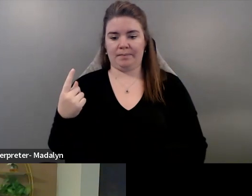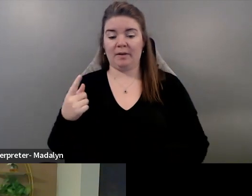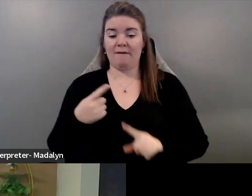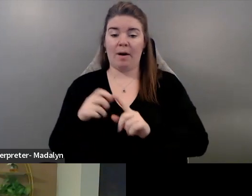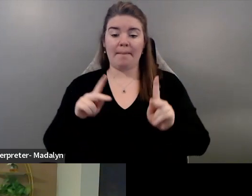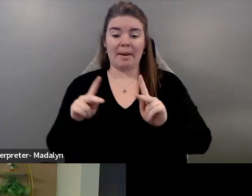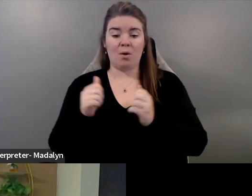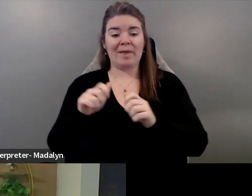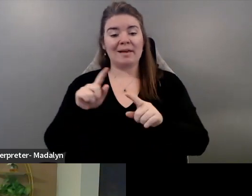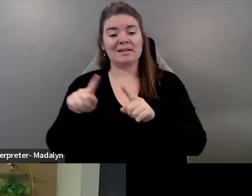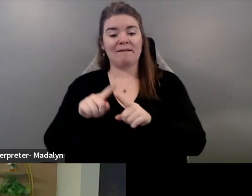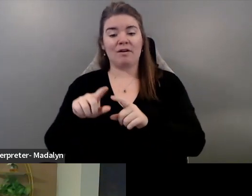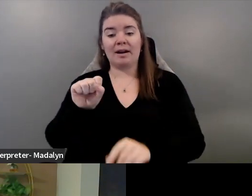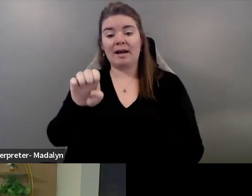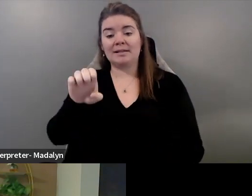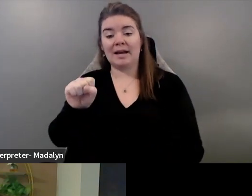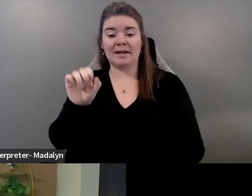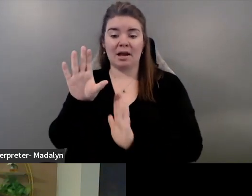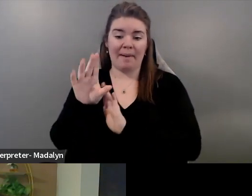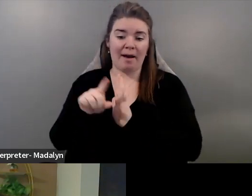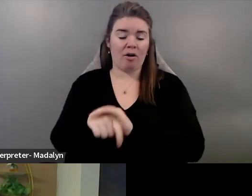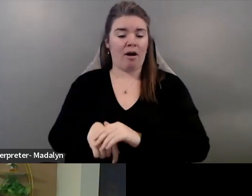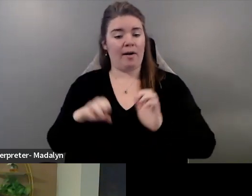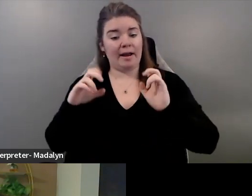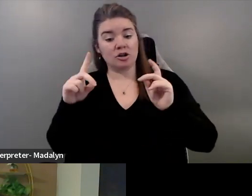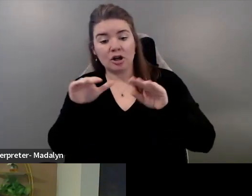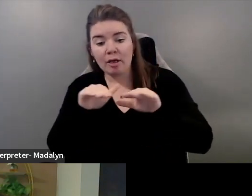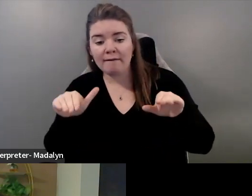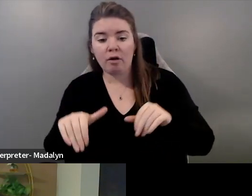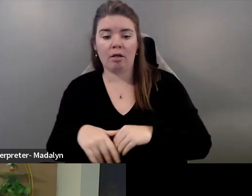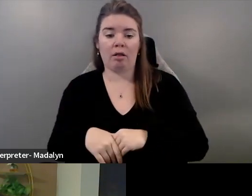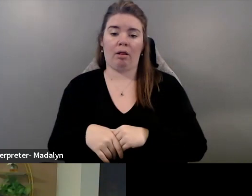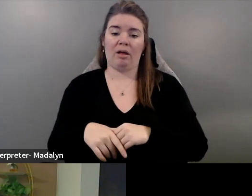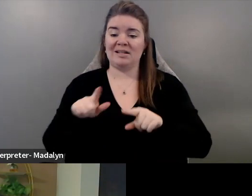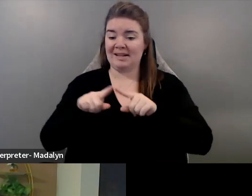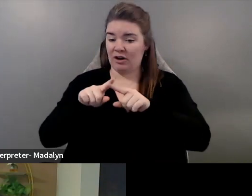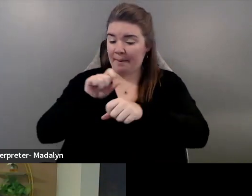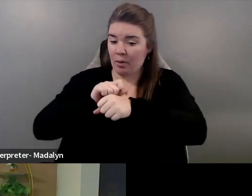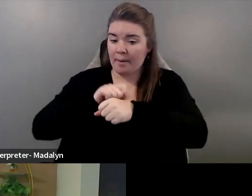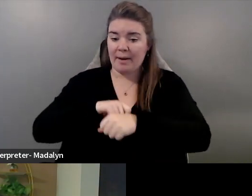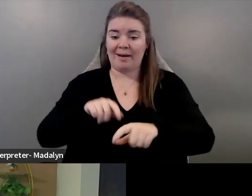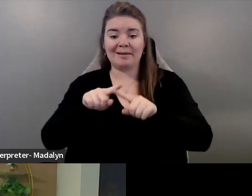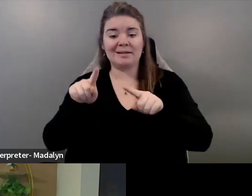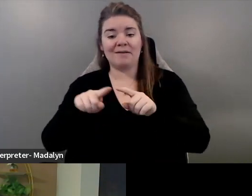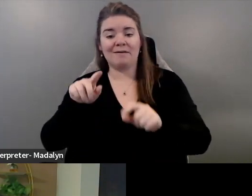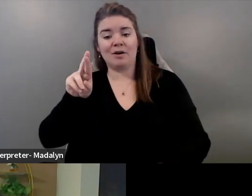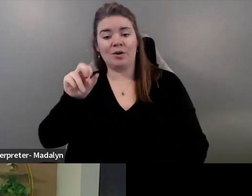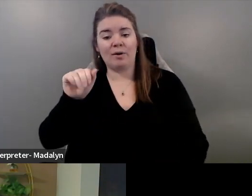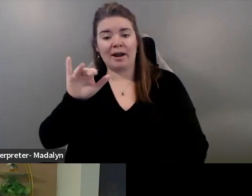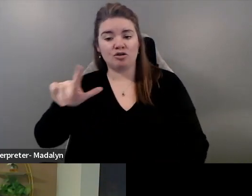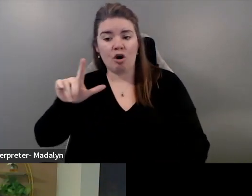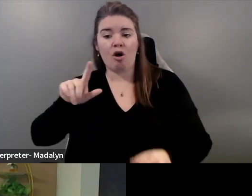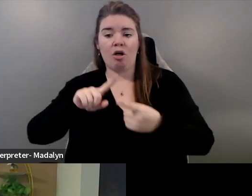socioeconomic backgrounds, different education levels, different employment, different racial and ethnic identities, different